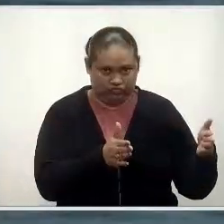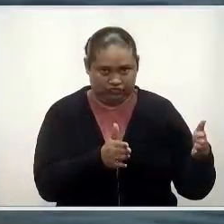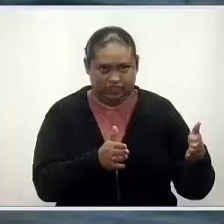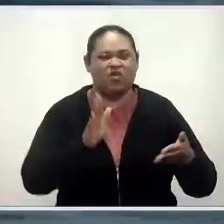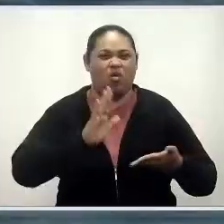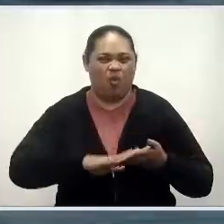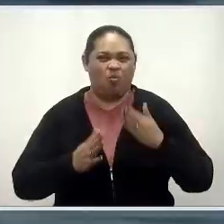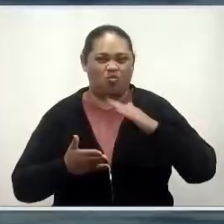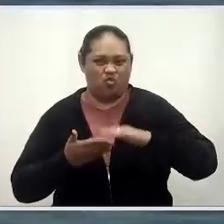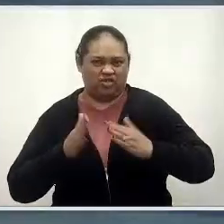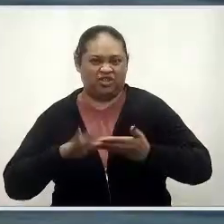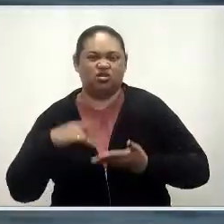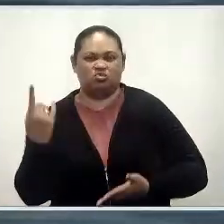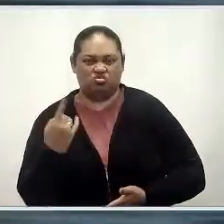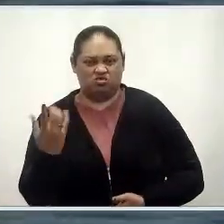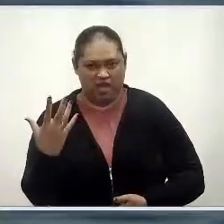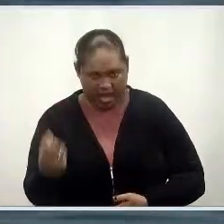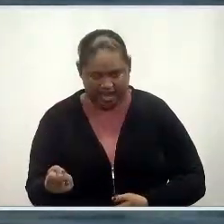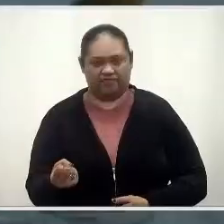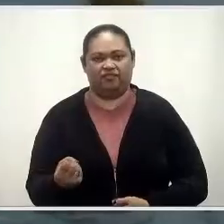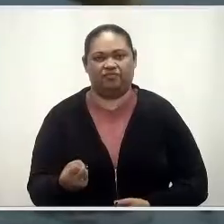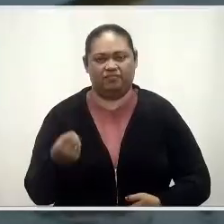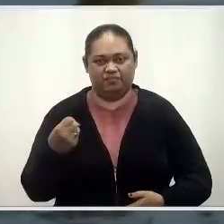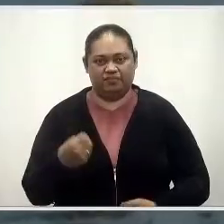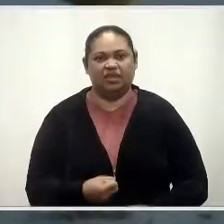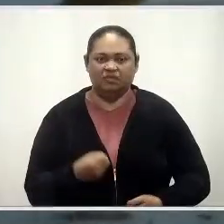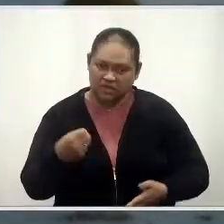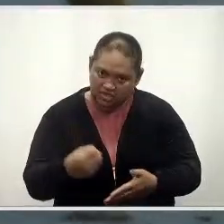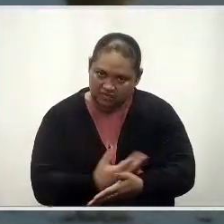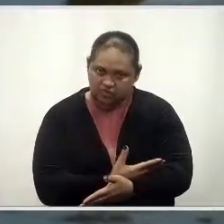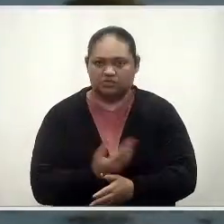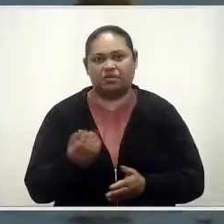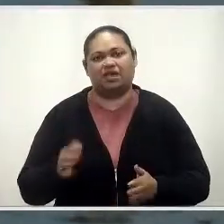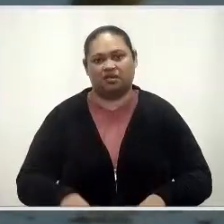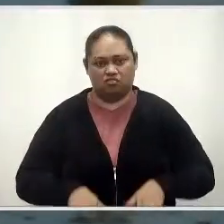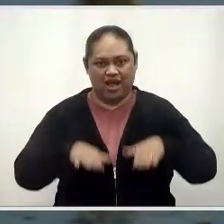communities affected by rising seas. Shania Prasad, FBC News.